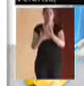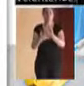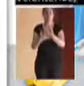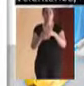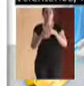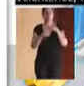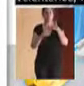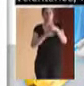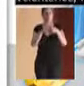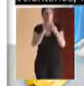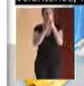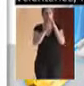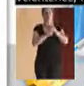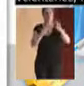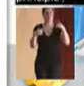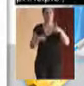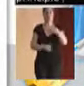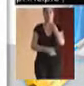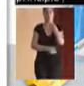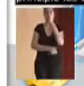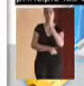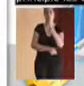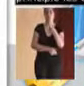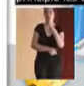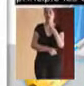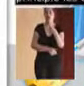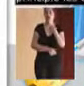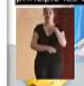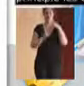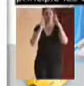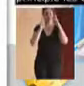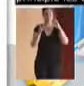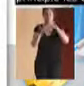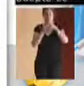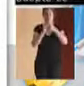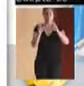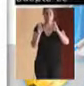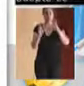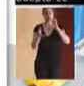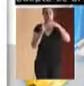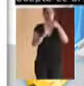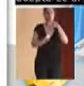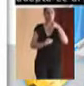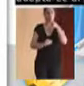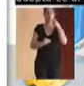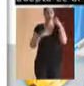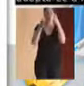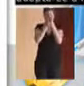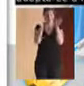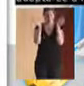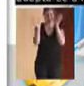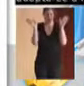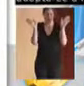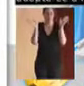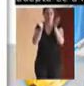that participated have evolved as well. At the beginning, they found it really hard to adapt to the new vision because